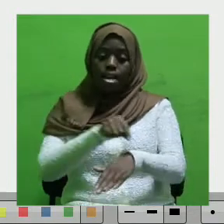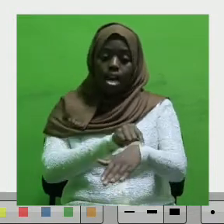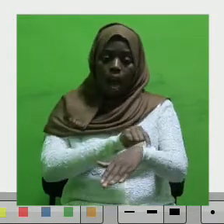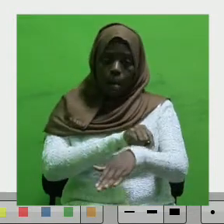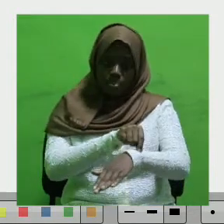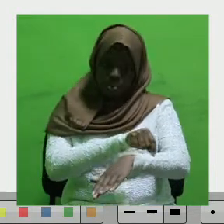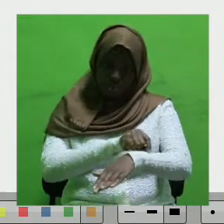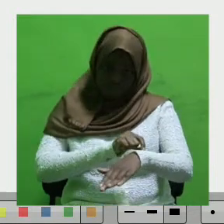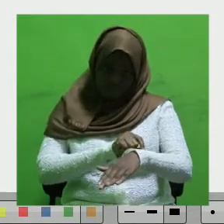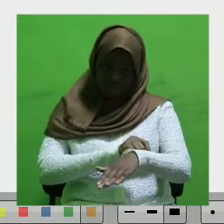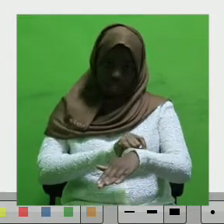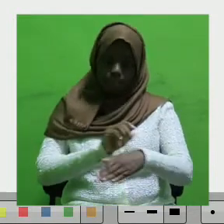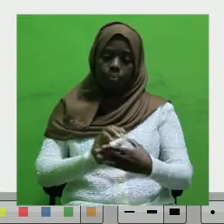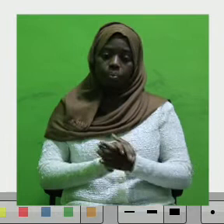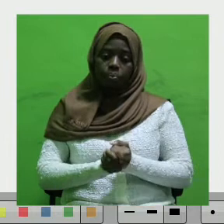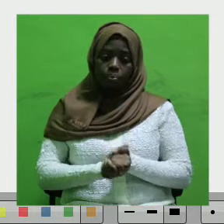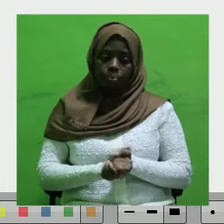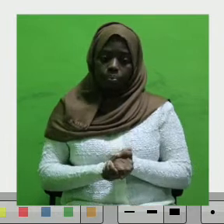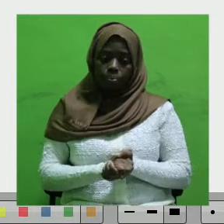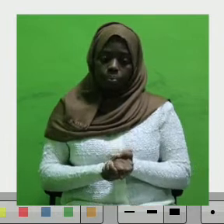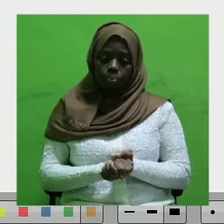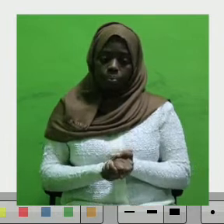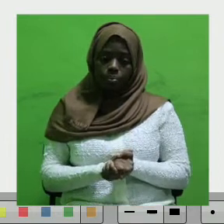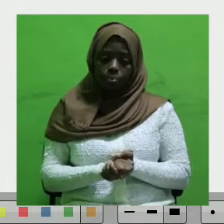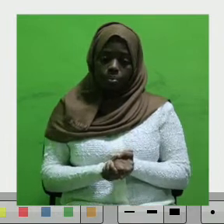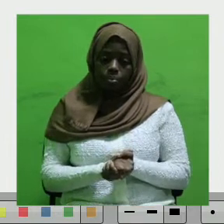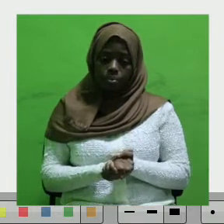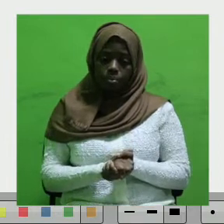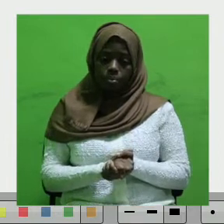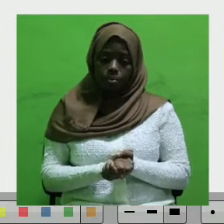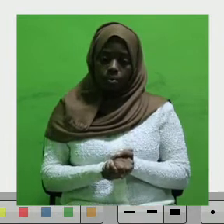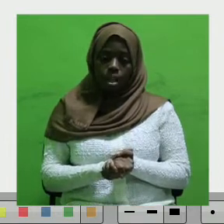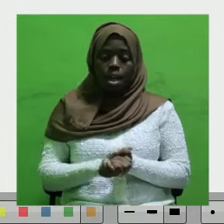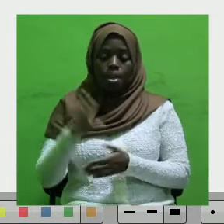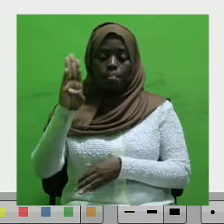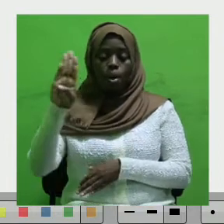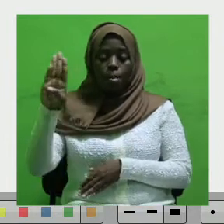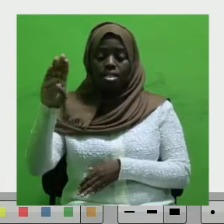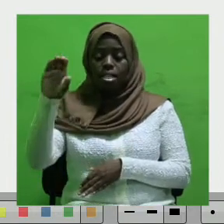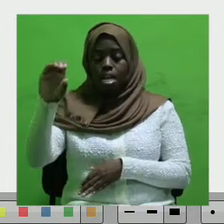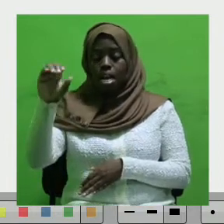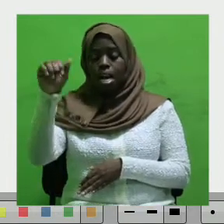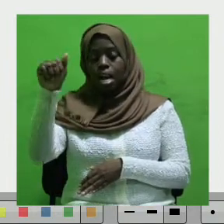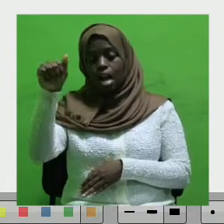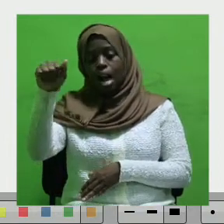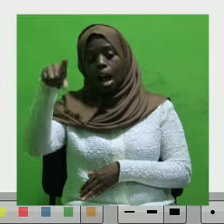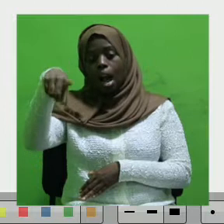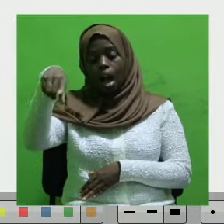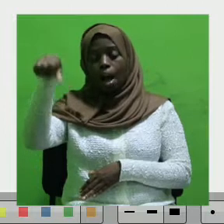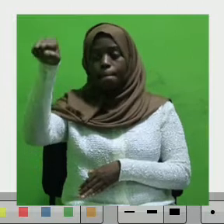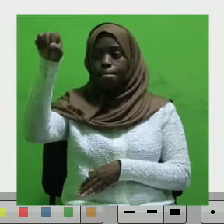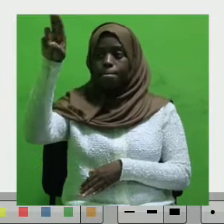the kidney, is the site where ultrafiltration takes place. The Bowman's capsule